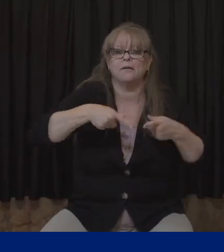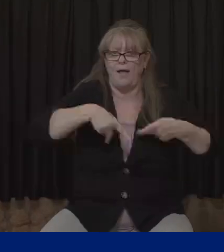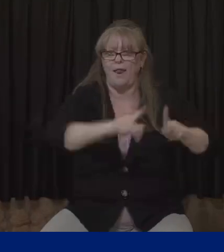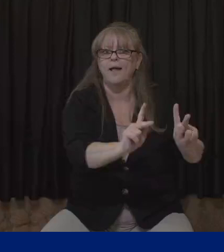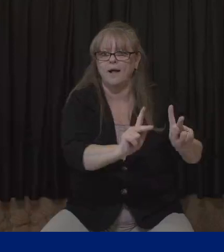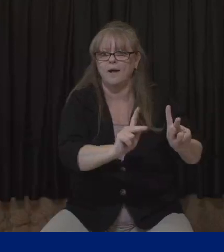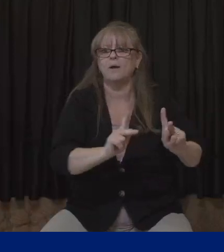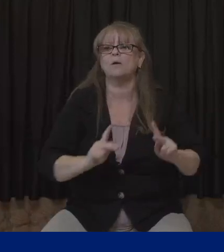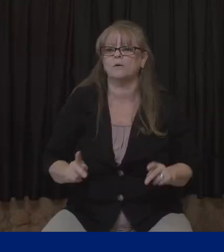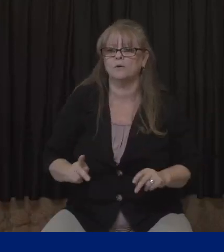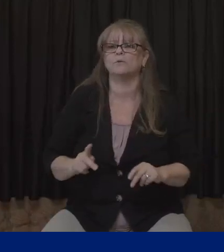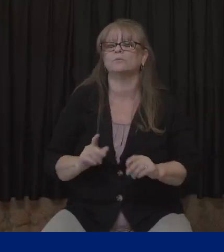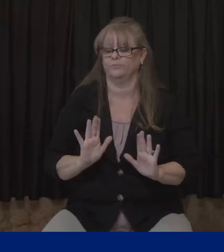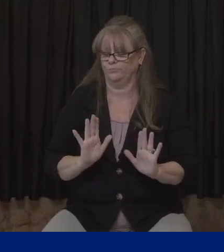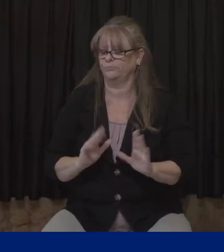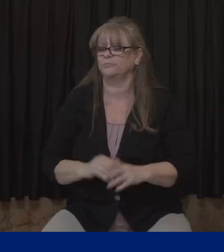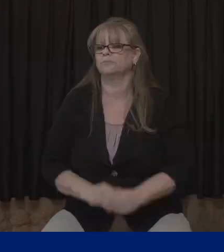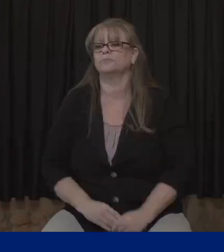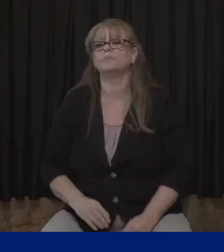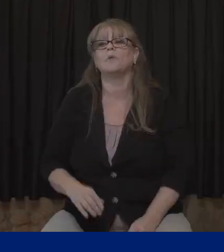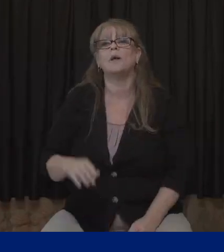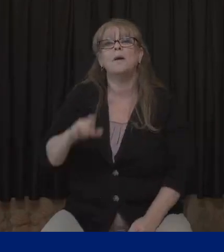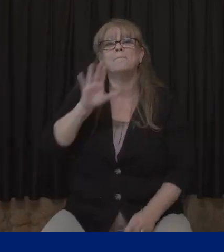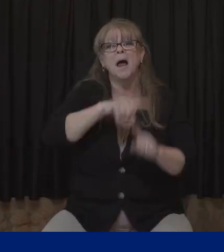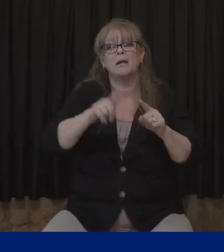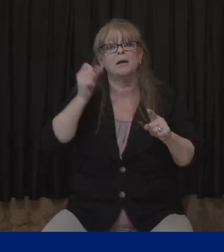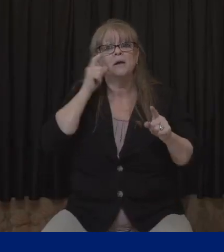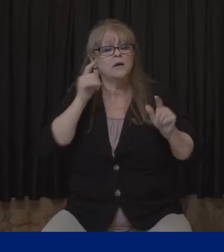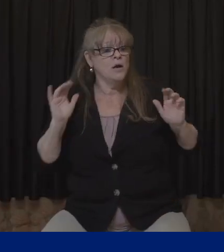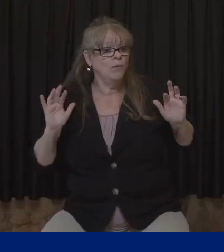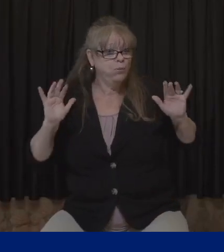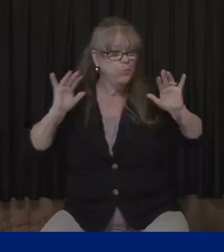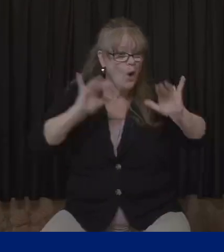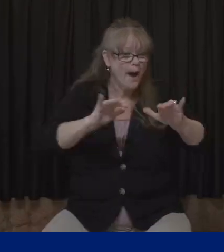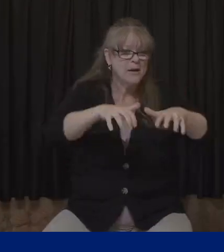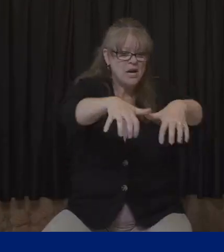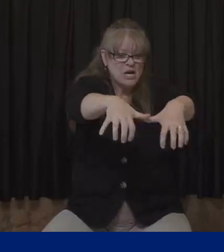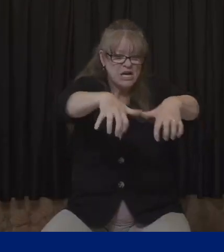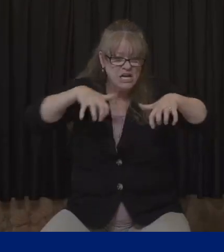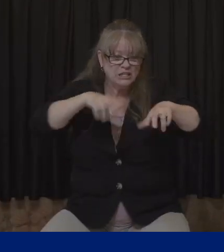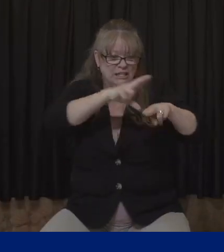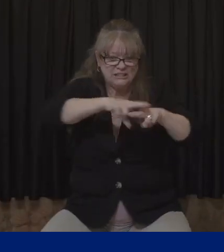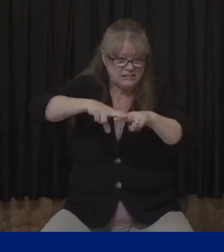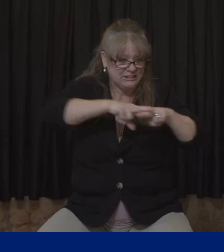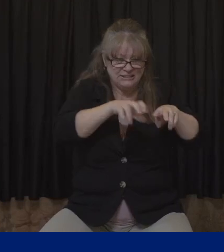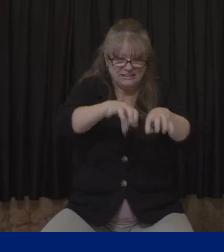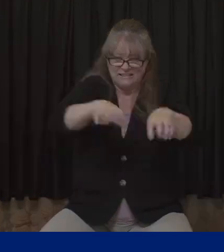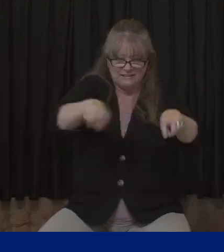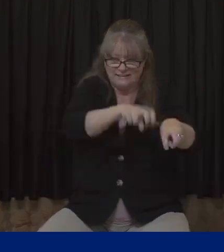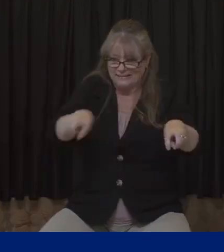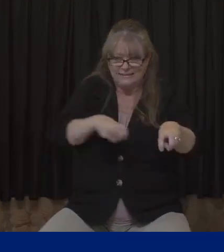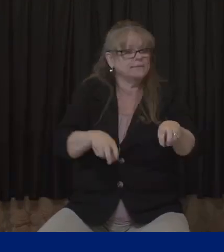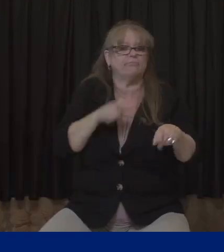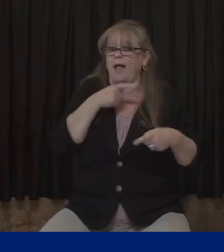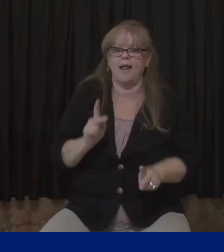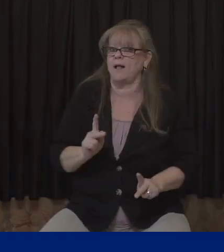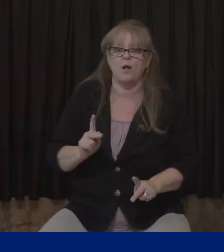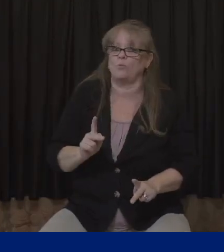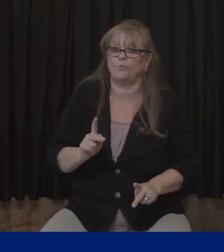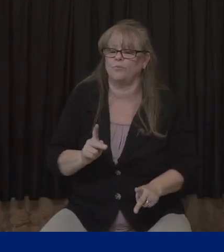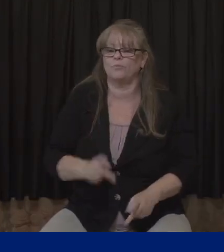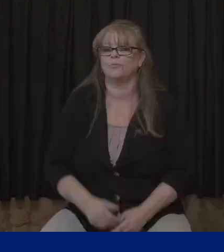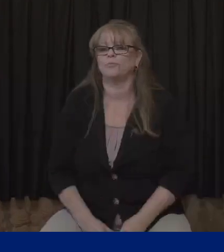in-classroom instruction is suspended. And really, they're working on the protocols for how we can do this more safely in the fall. And that means things